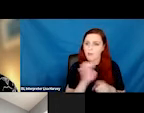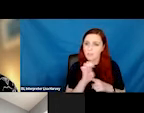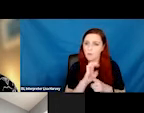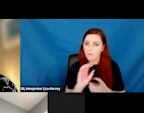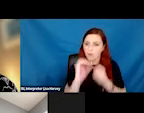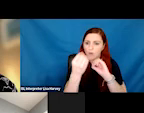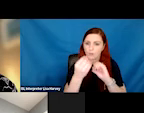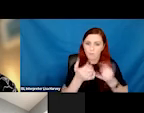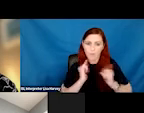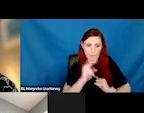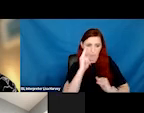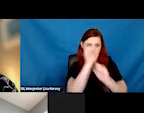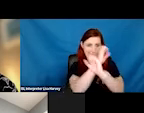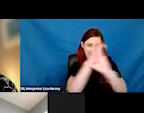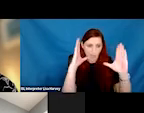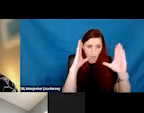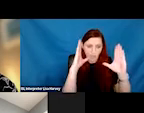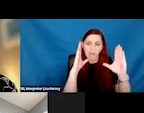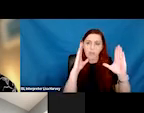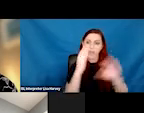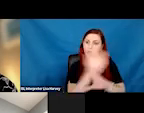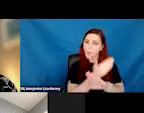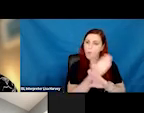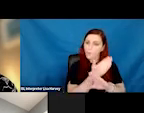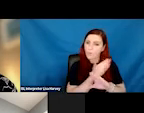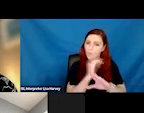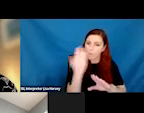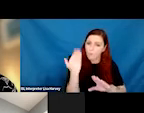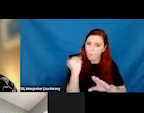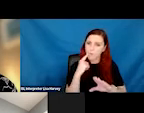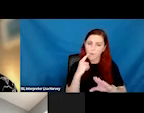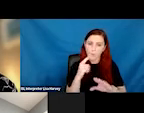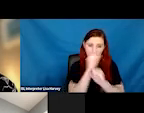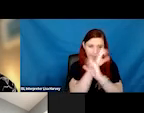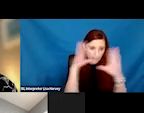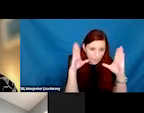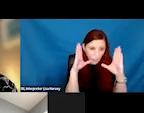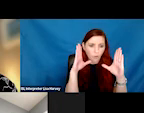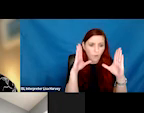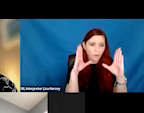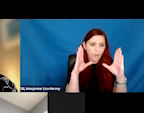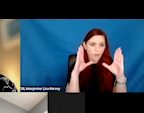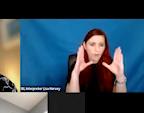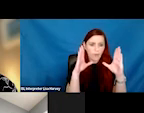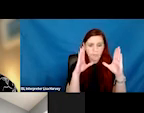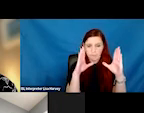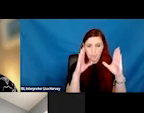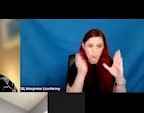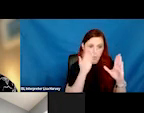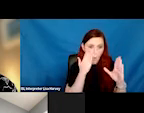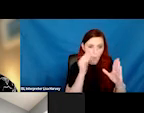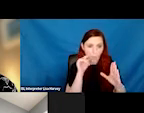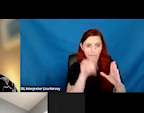to see very clearly. The original image for Dublin Bus, which is clear, you know that that's a symbol